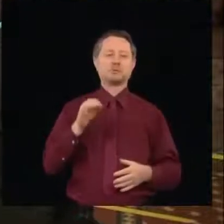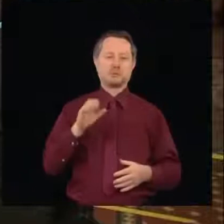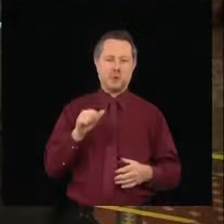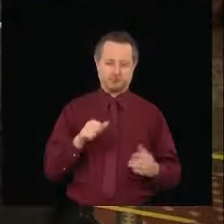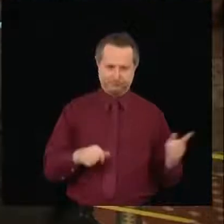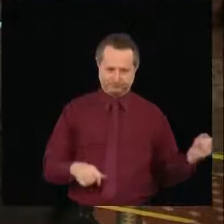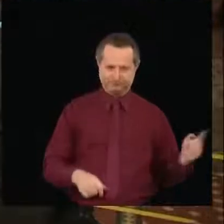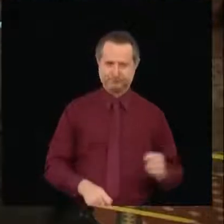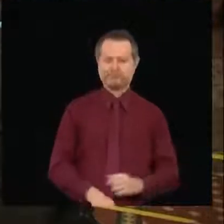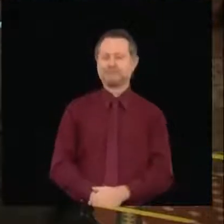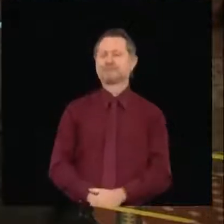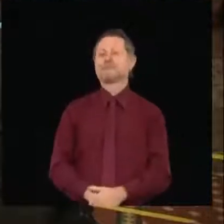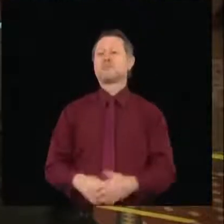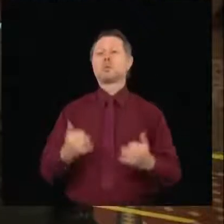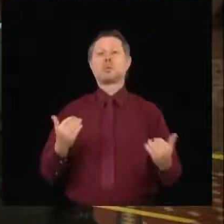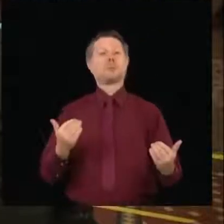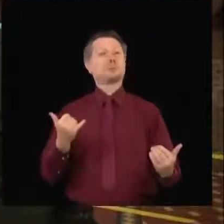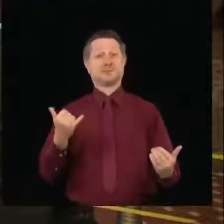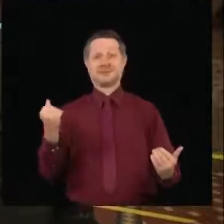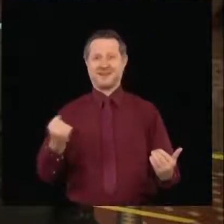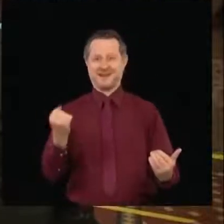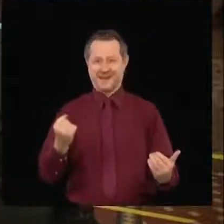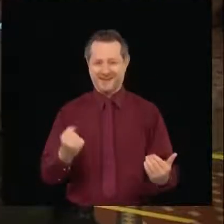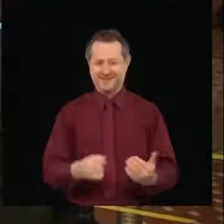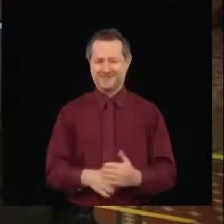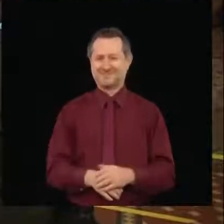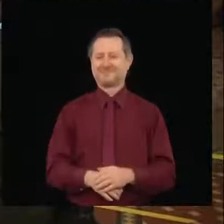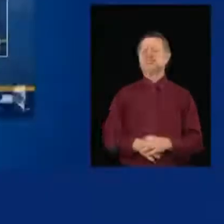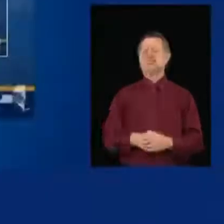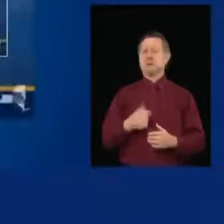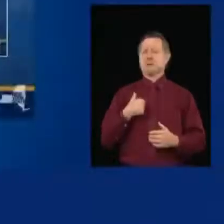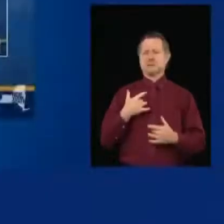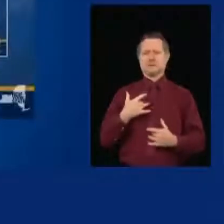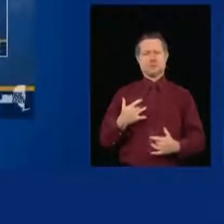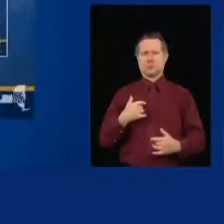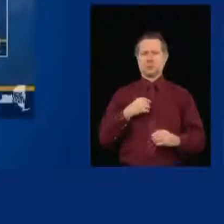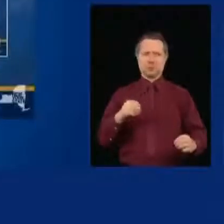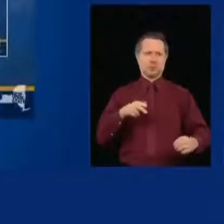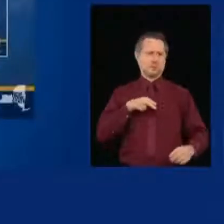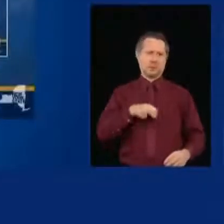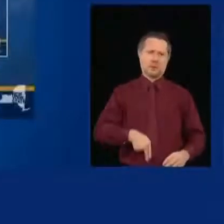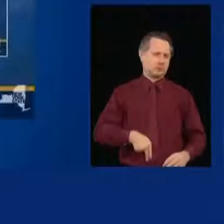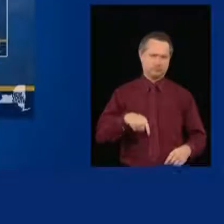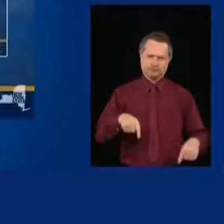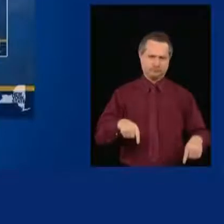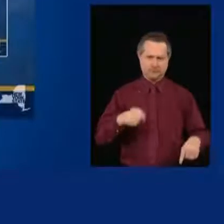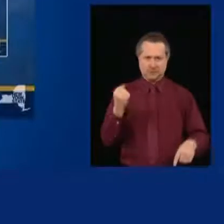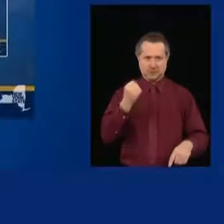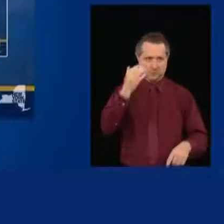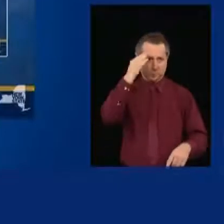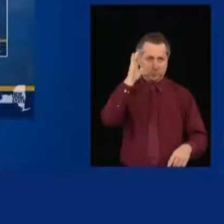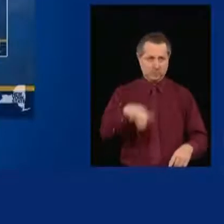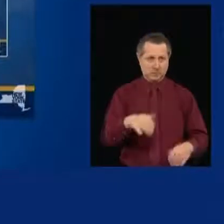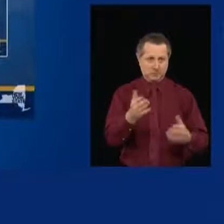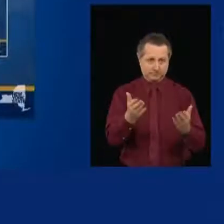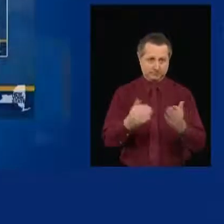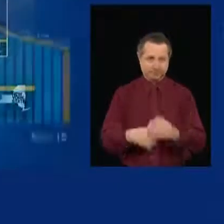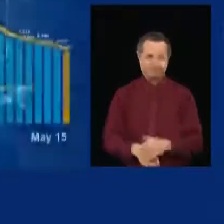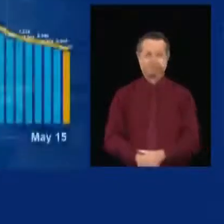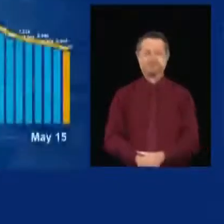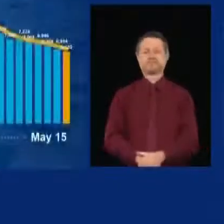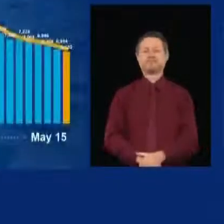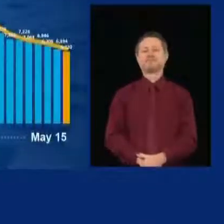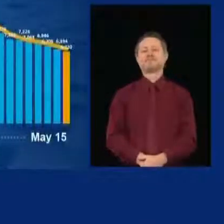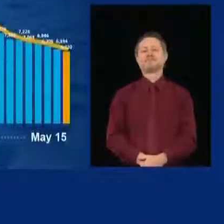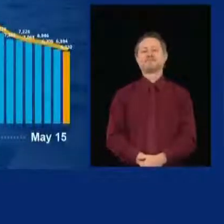Today is Saturday. I know it's Saturday because I don't wear a tie on Saturday. That's how I know it's Saturday, which is a little convoluted reasoning, but it's not